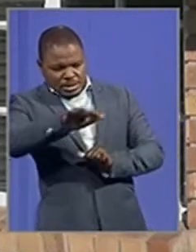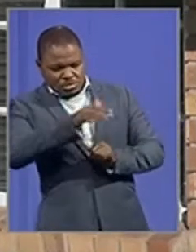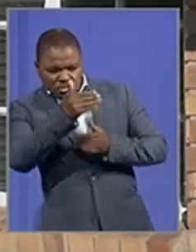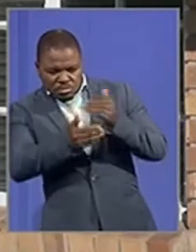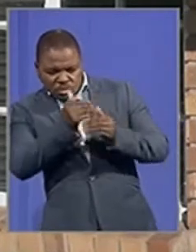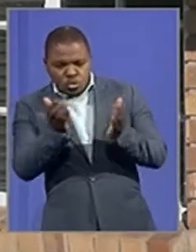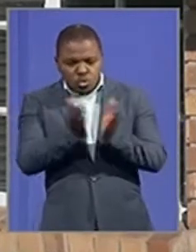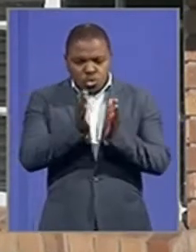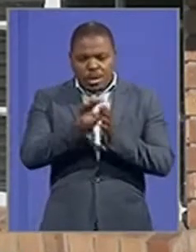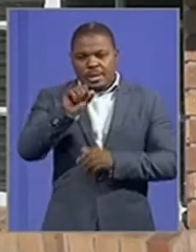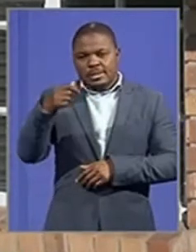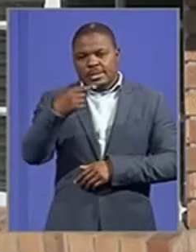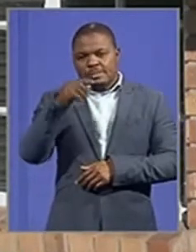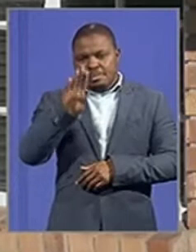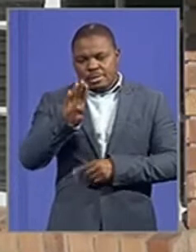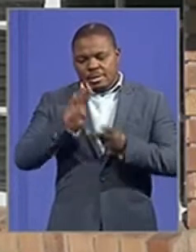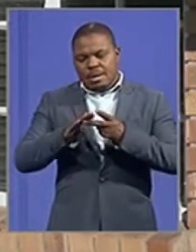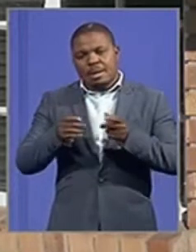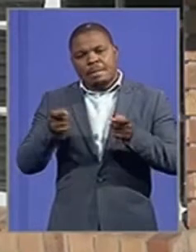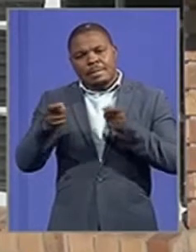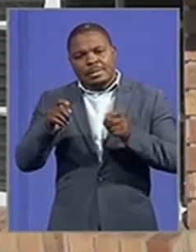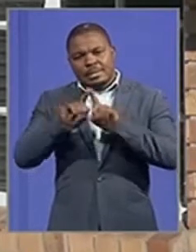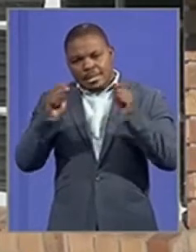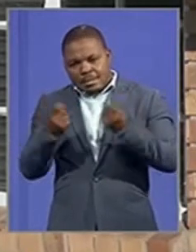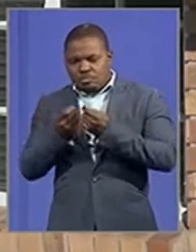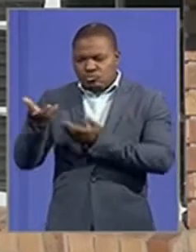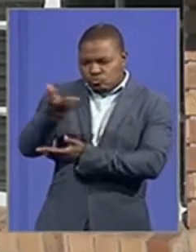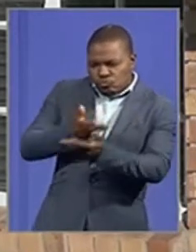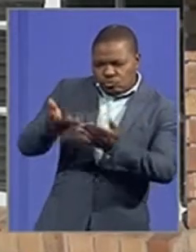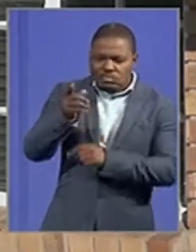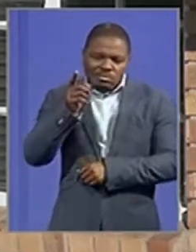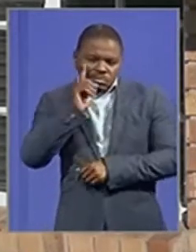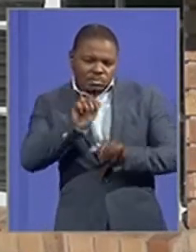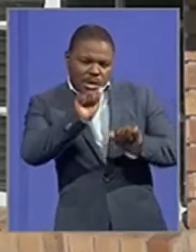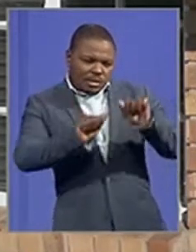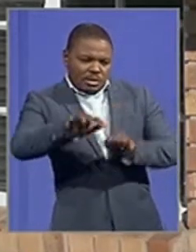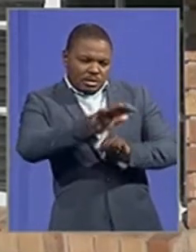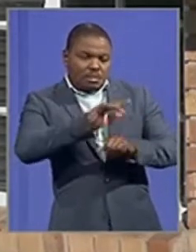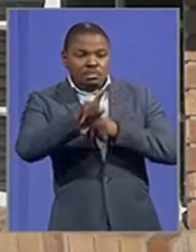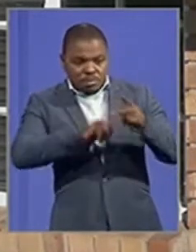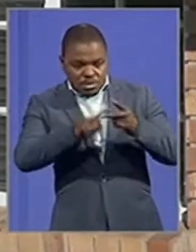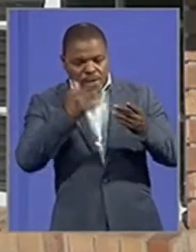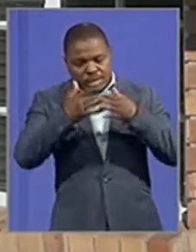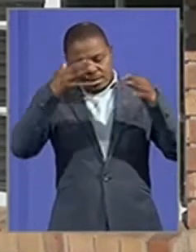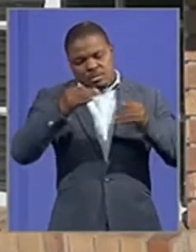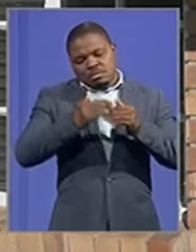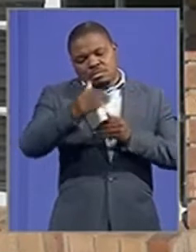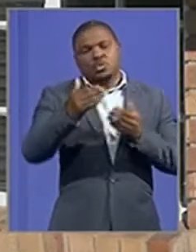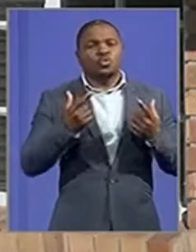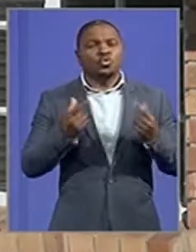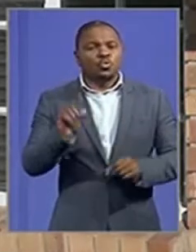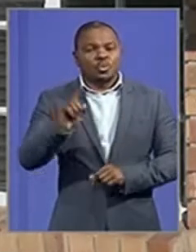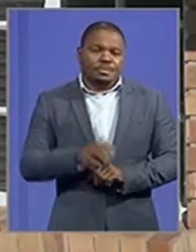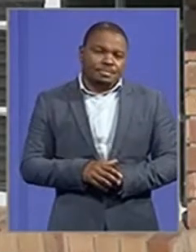engaging with school governing bodies and school management teams to assess the situation, and ultimately that will determine the way forward in that regard. If